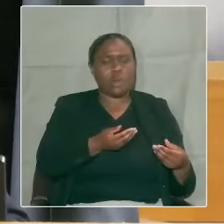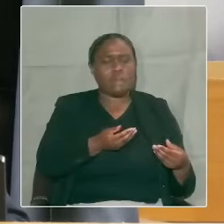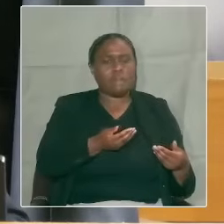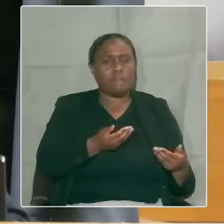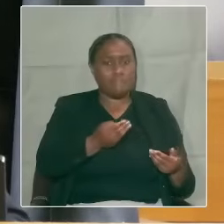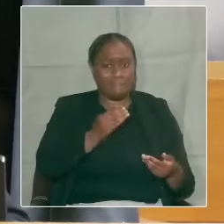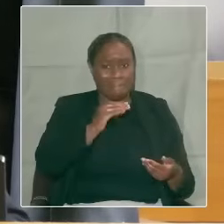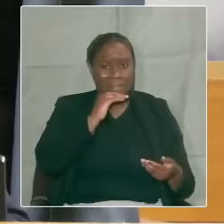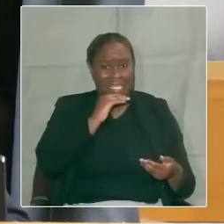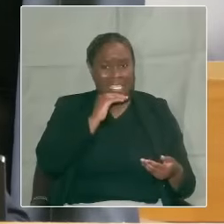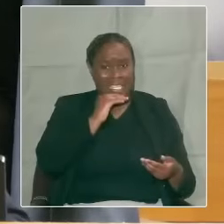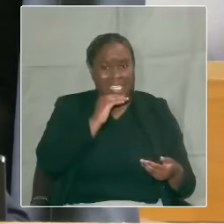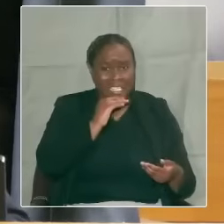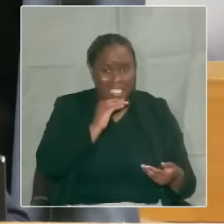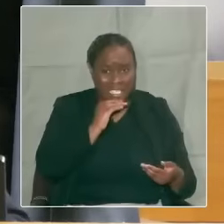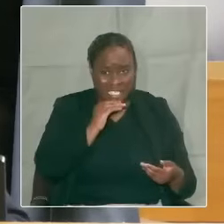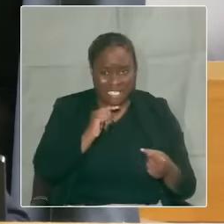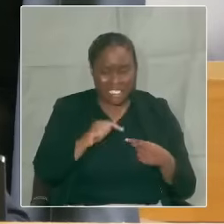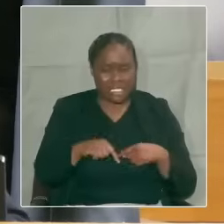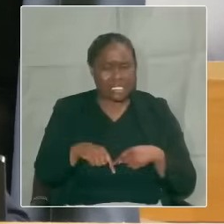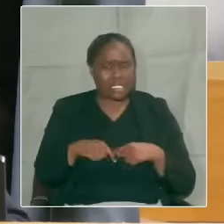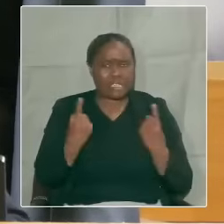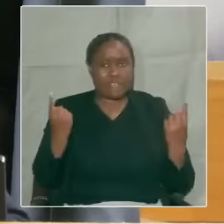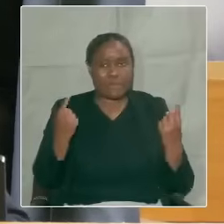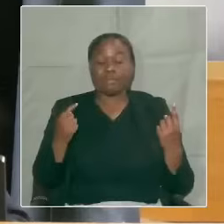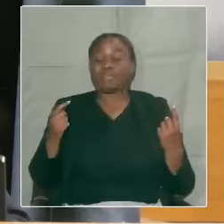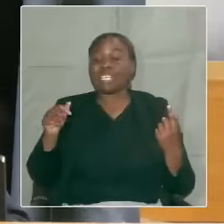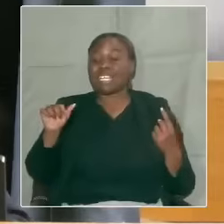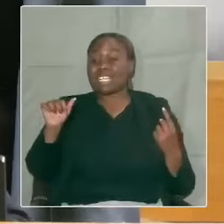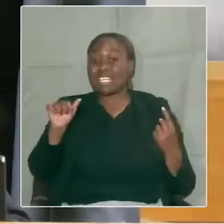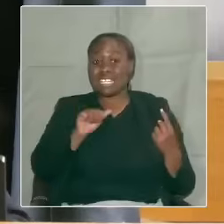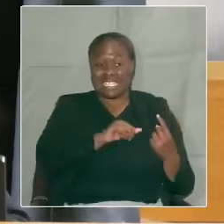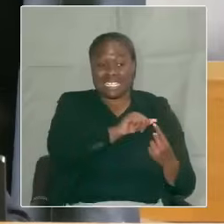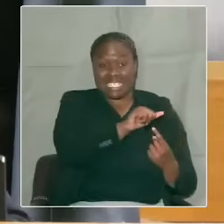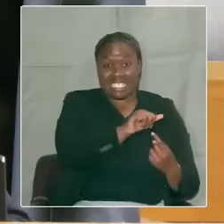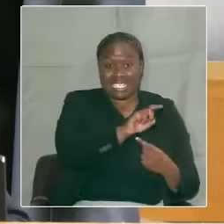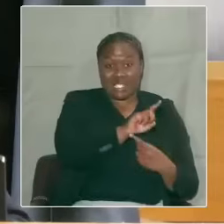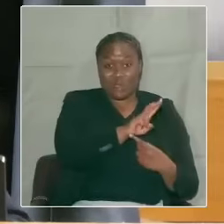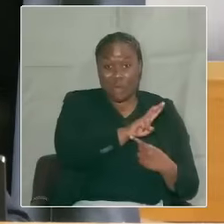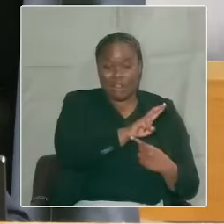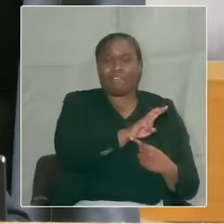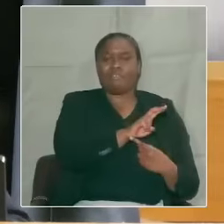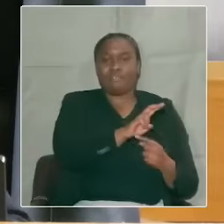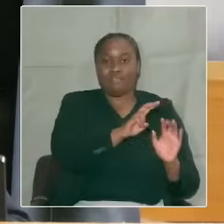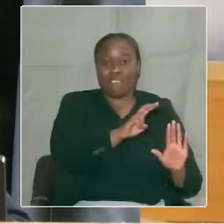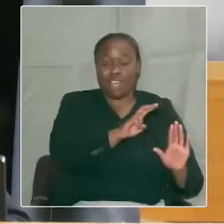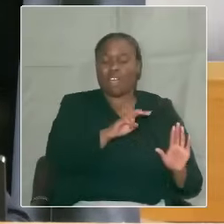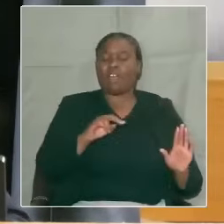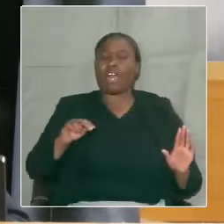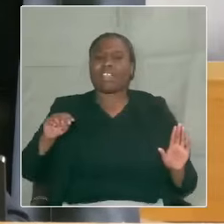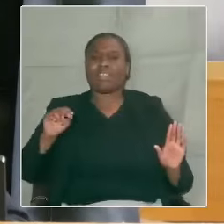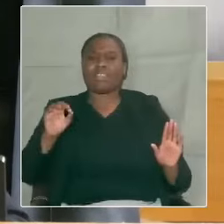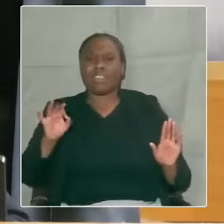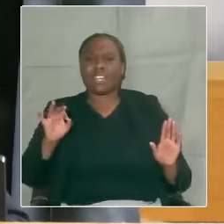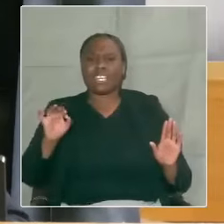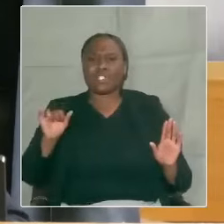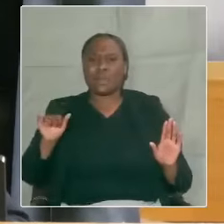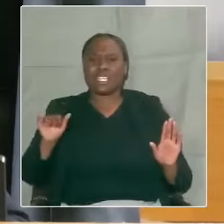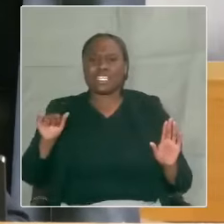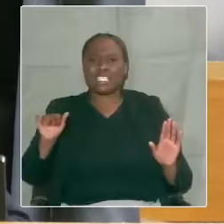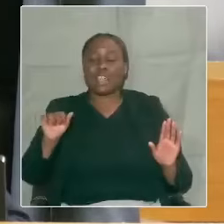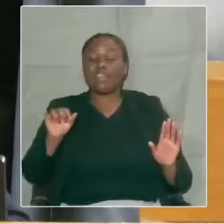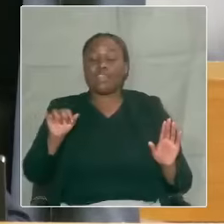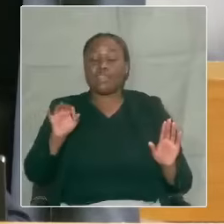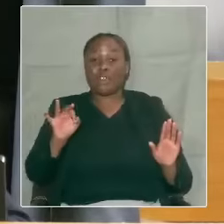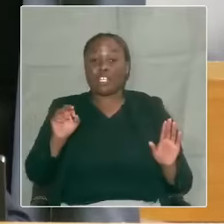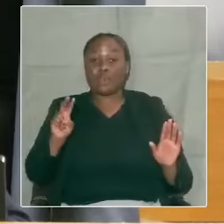this to mean that the difference between 612 and the 329 as at March 2024 is